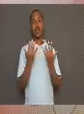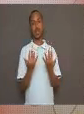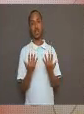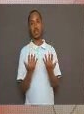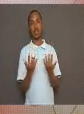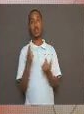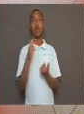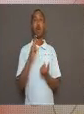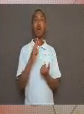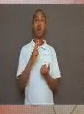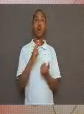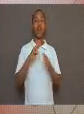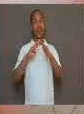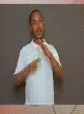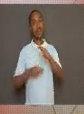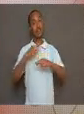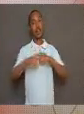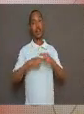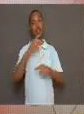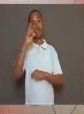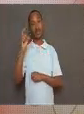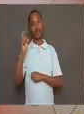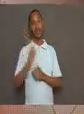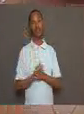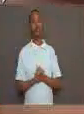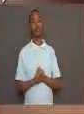oxidation or a reduction reaction?